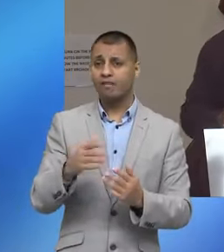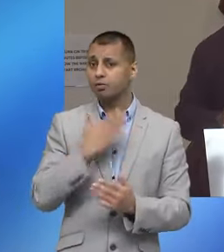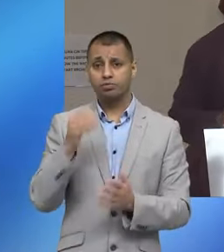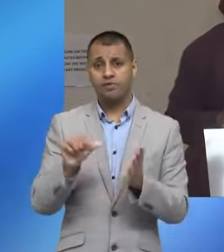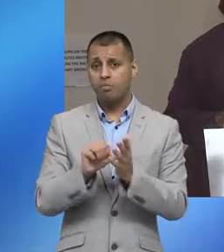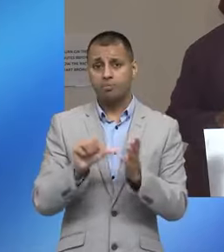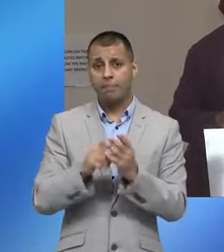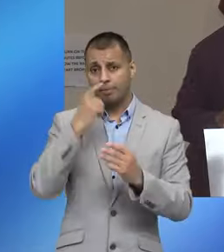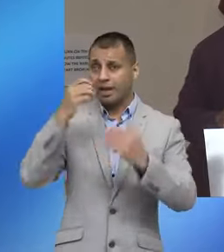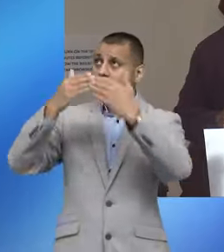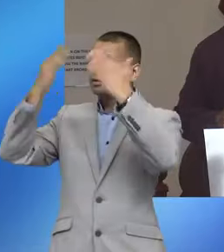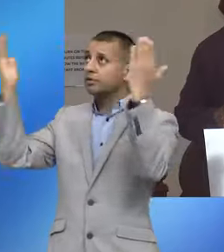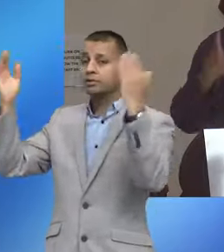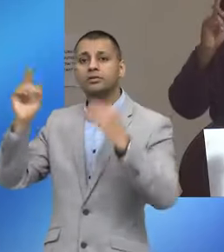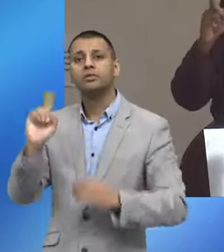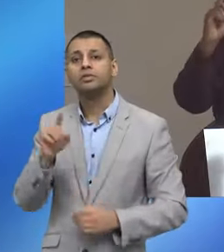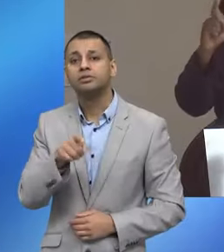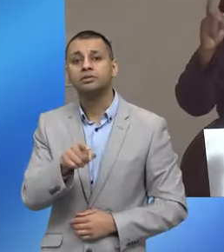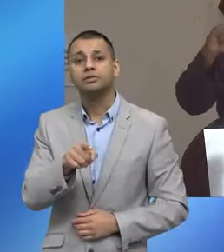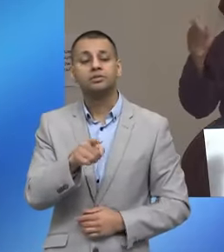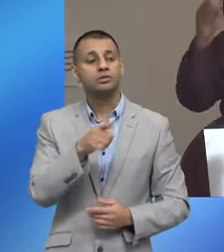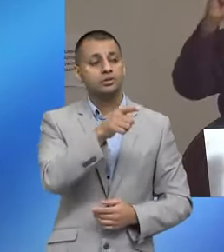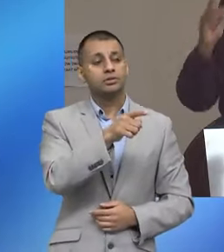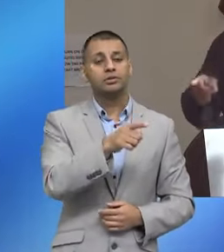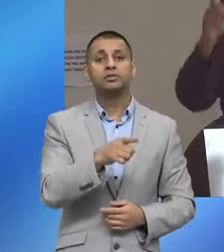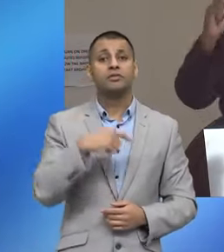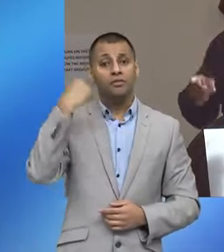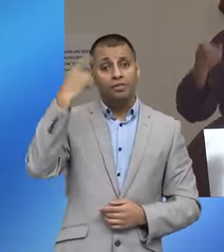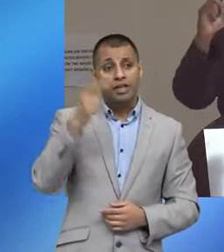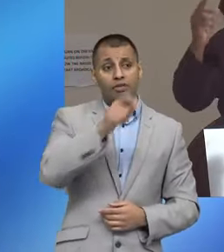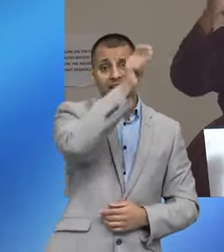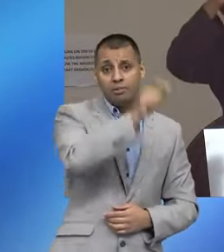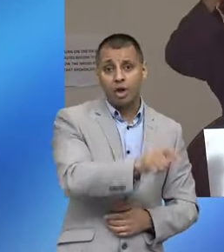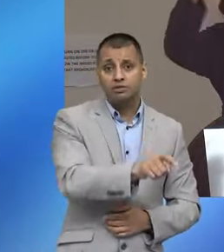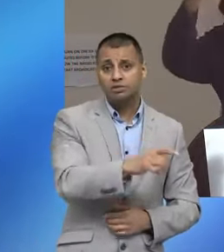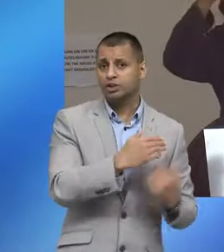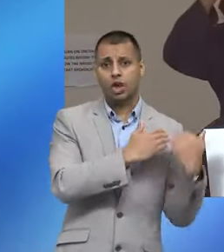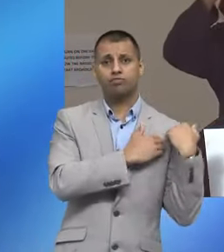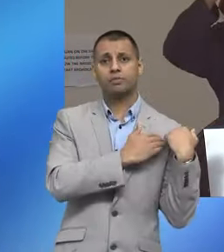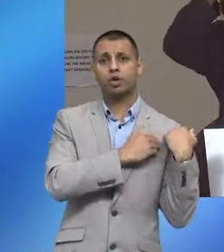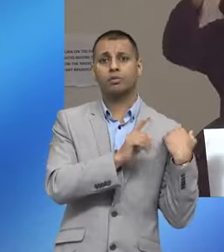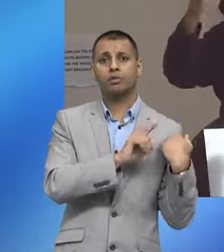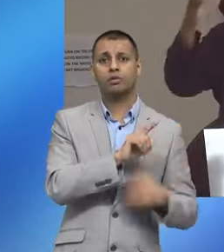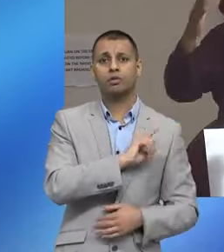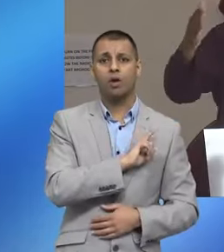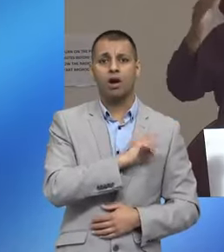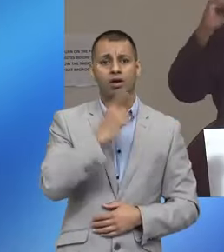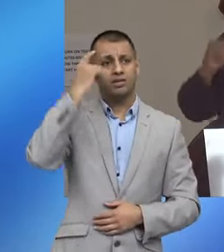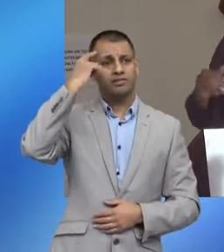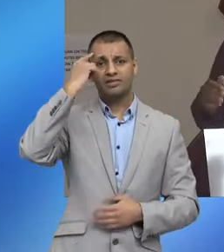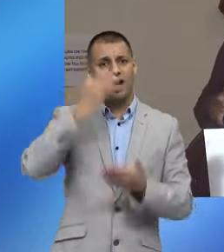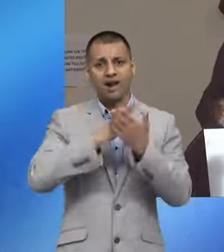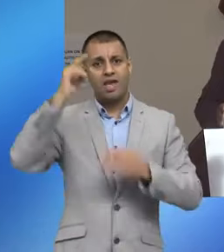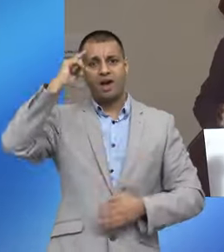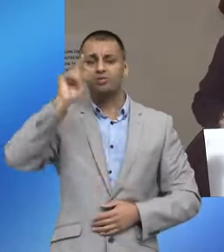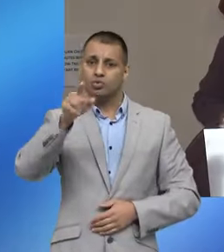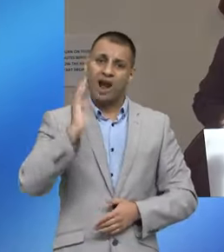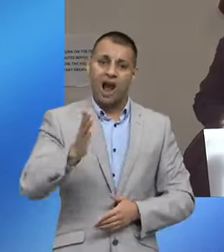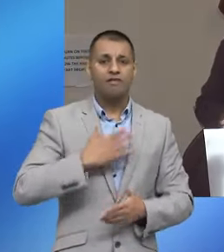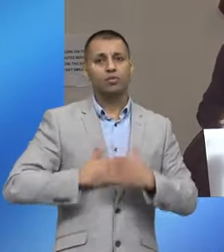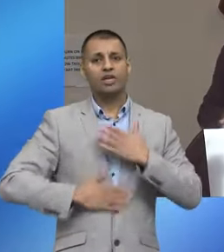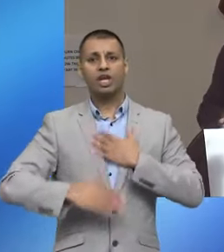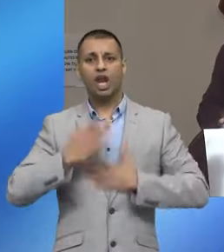al-majnoon hatta yafiq. The majnoon person is not responsible until his sanity comes back to him. So you have to